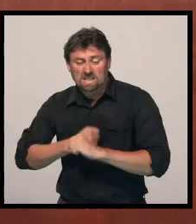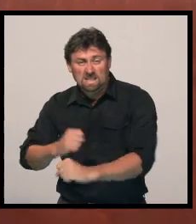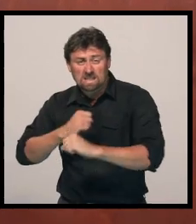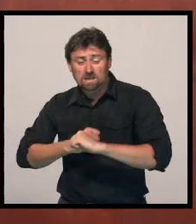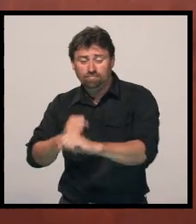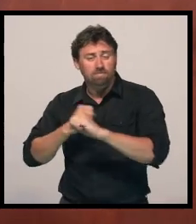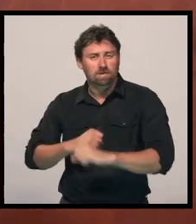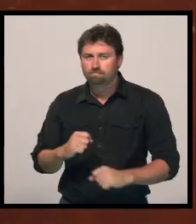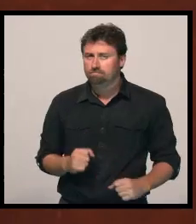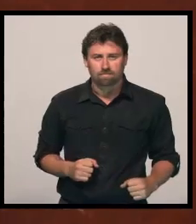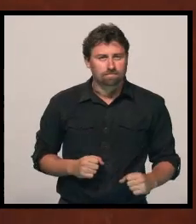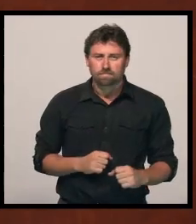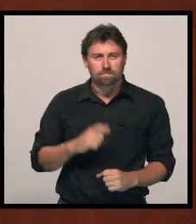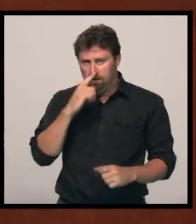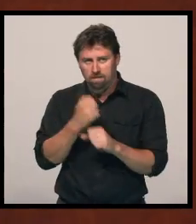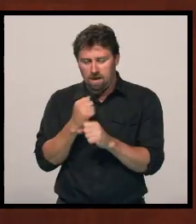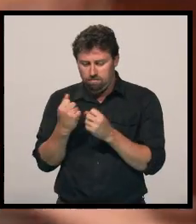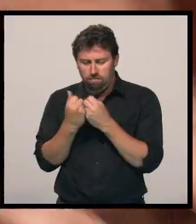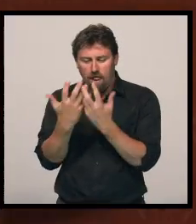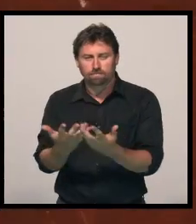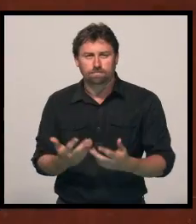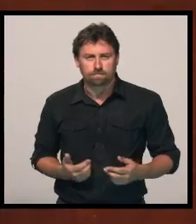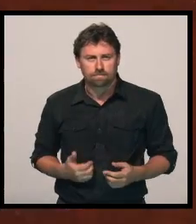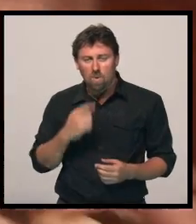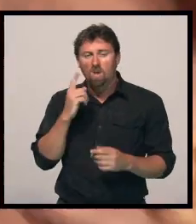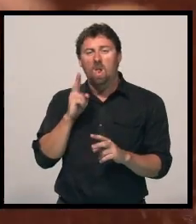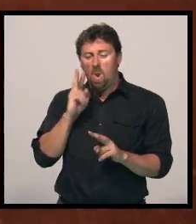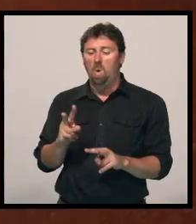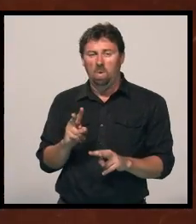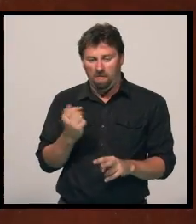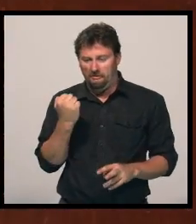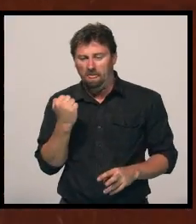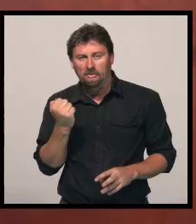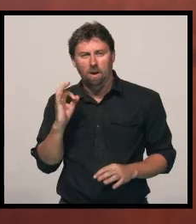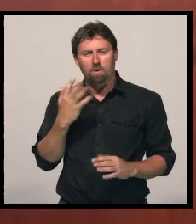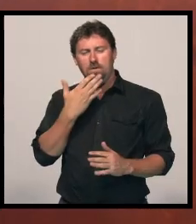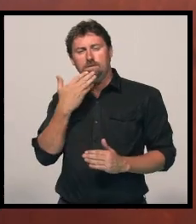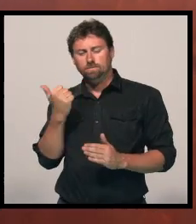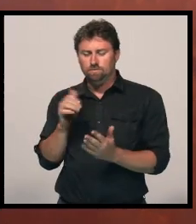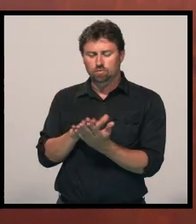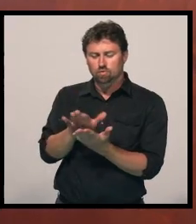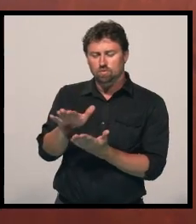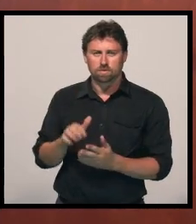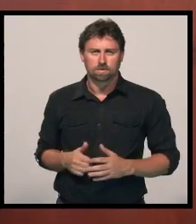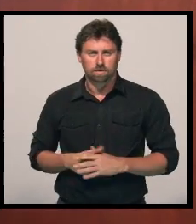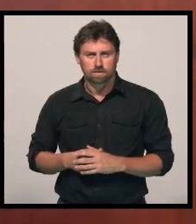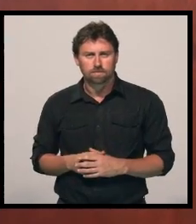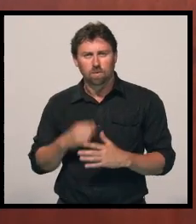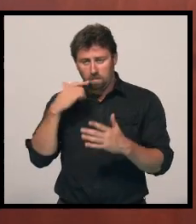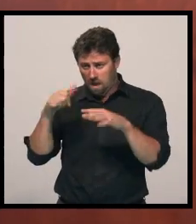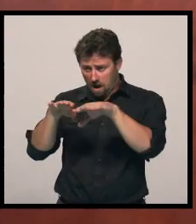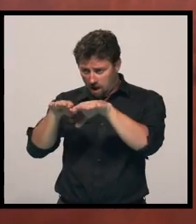difference in the finish that you get. Now, once I've got it reasonably level, I can work from one side to the